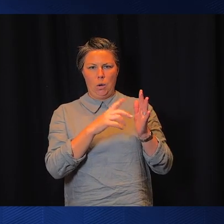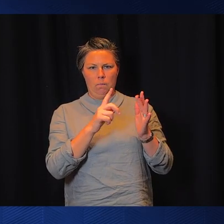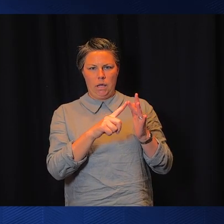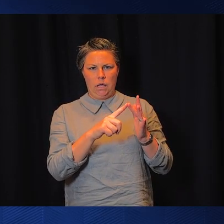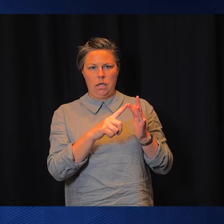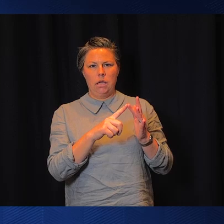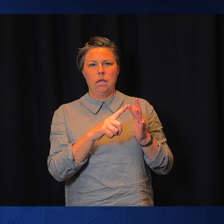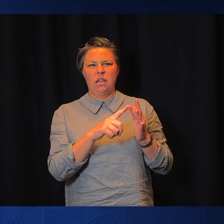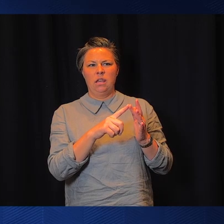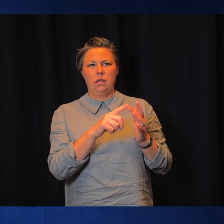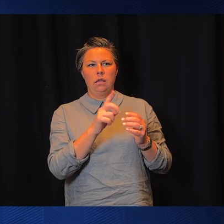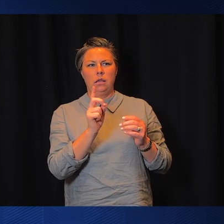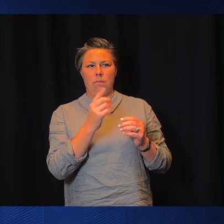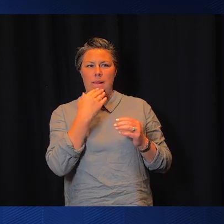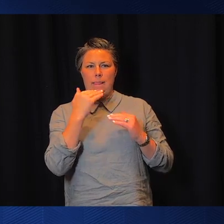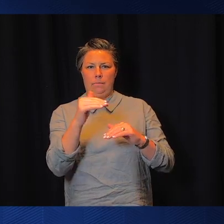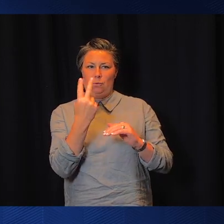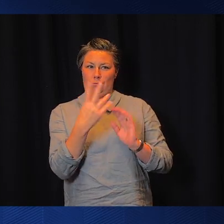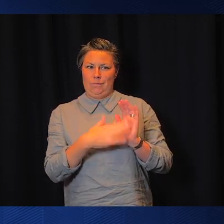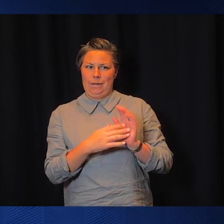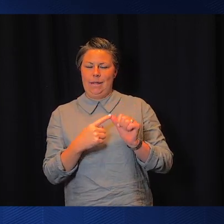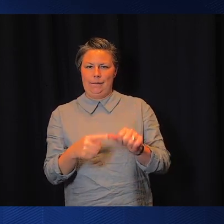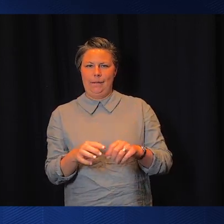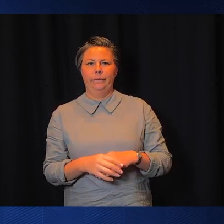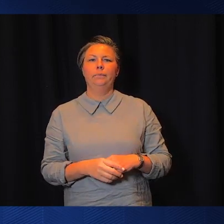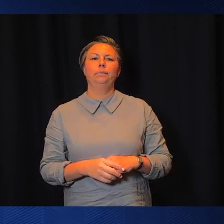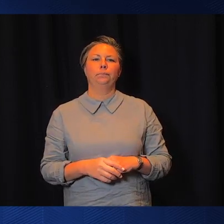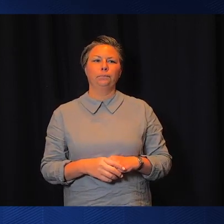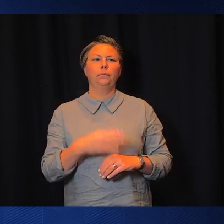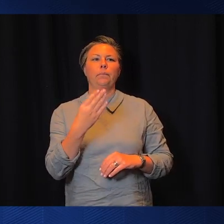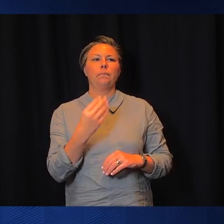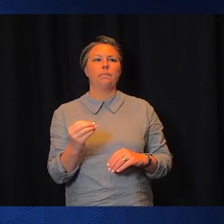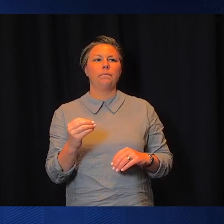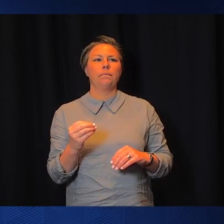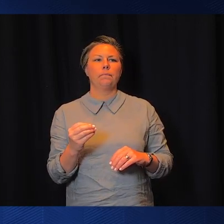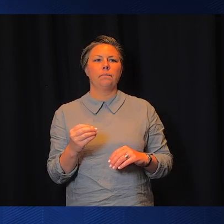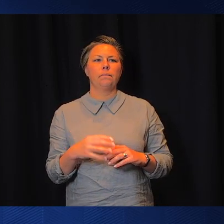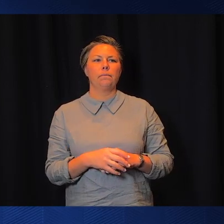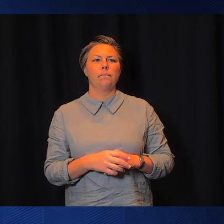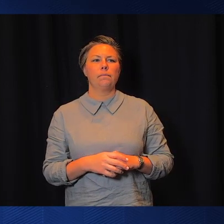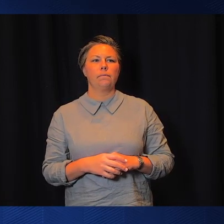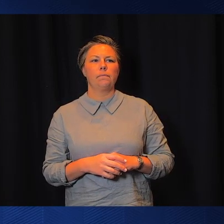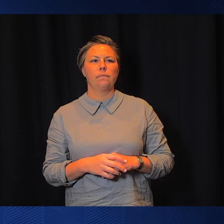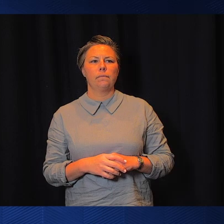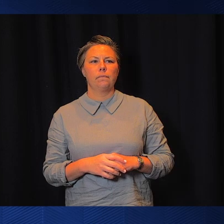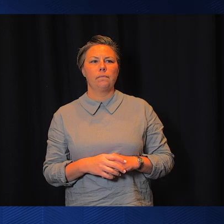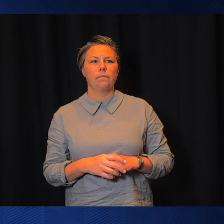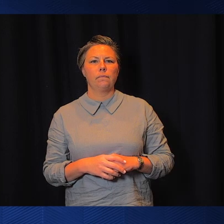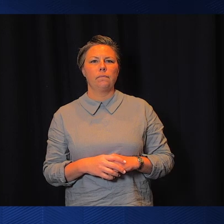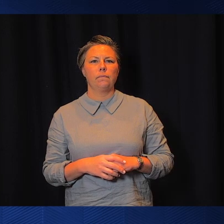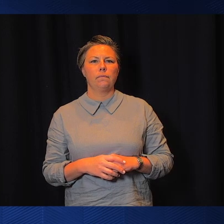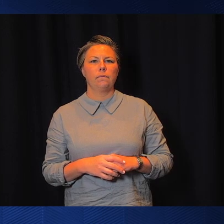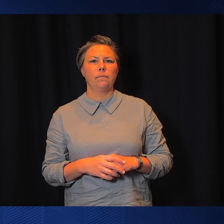follow-up. Thank you. I think that are critical questions, but it's